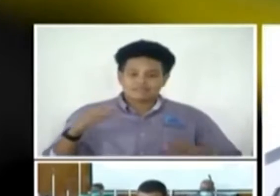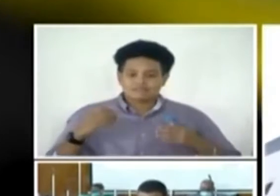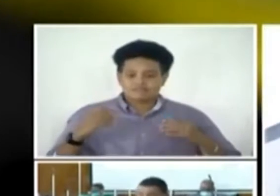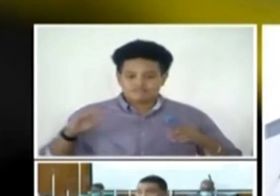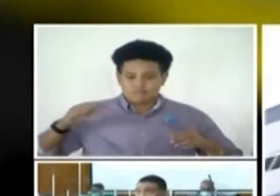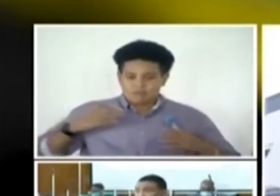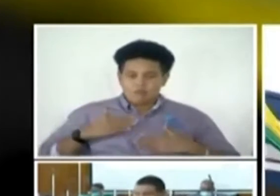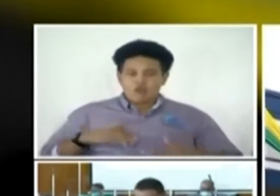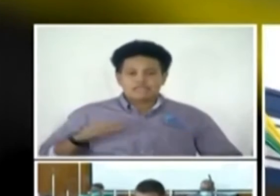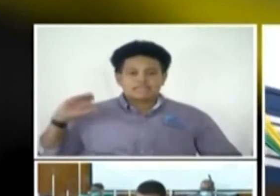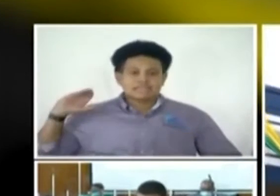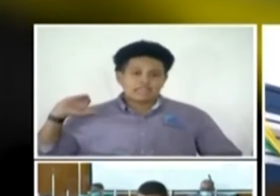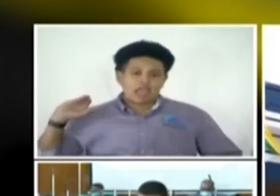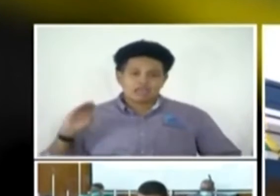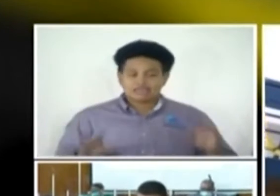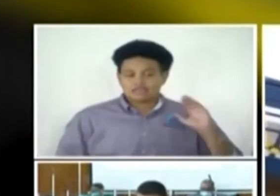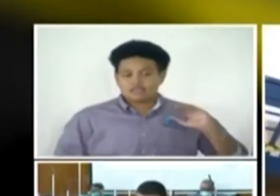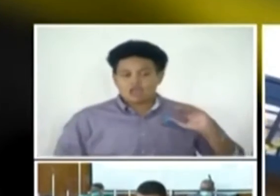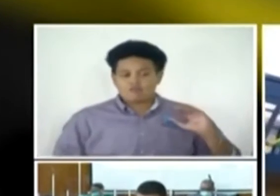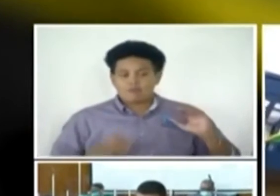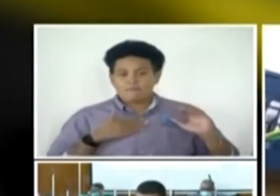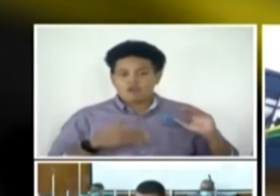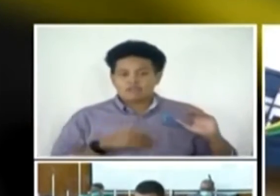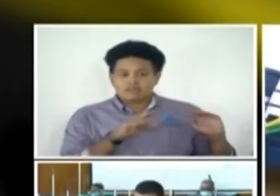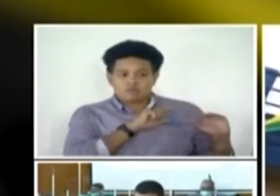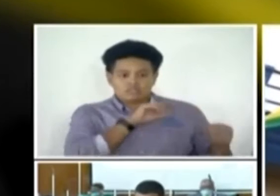are now being rolled out in the police force.